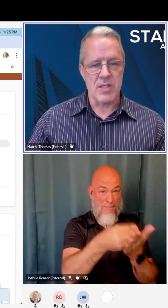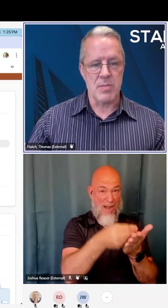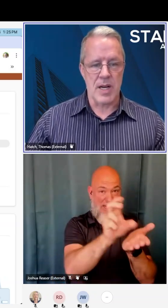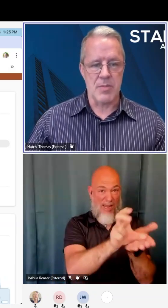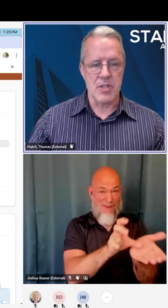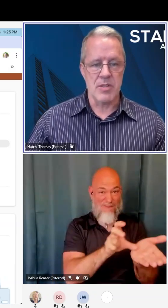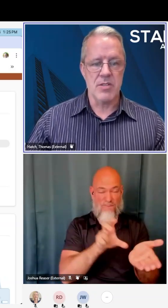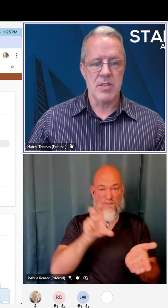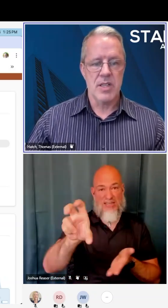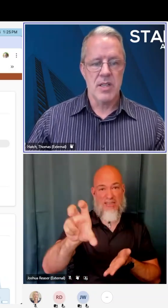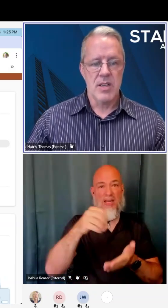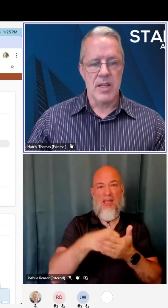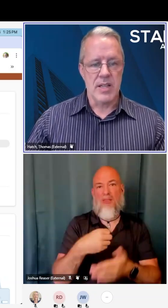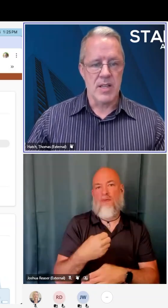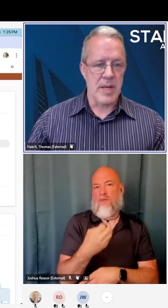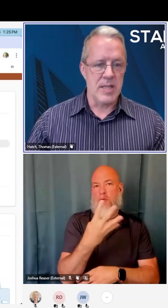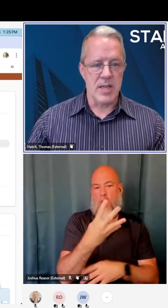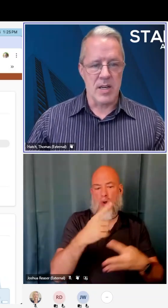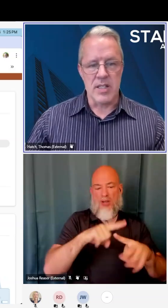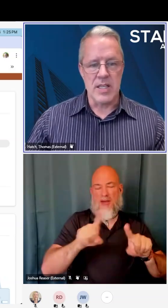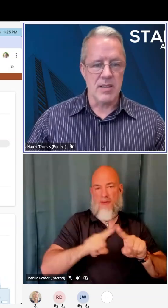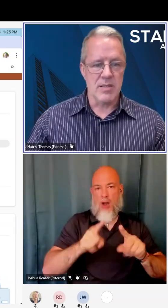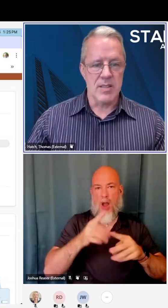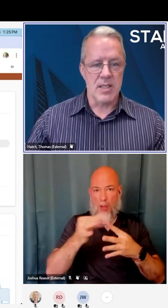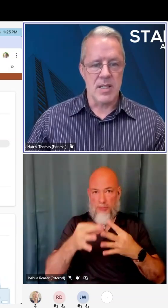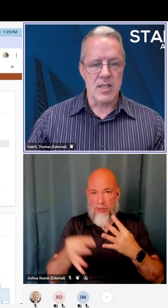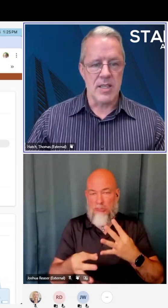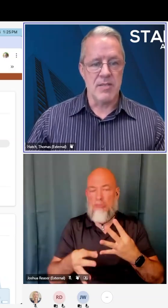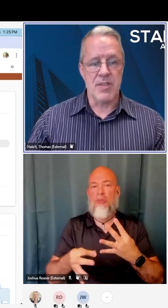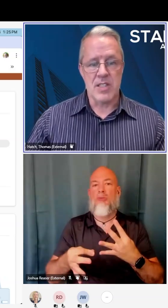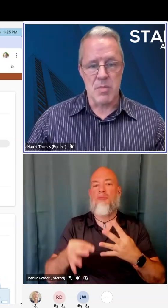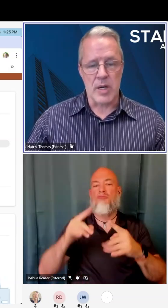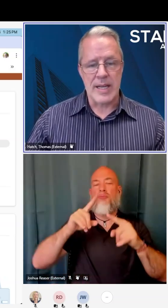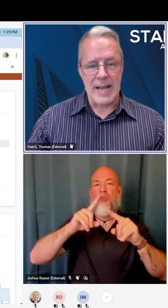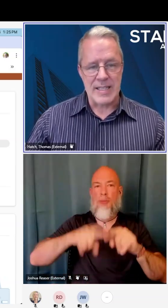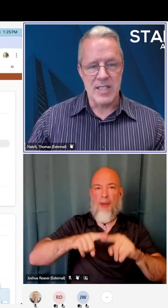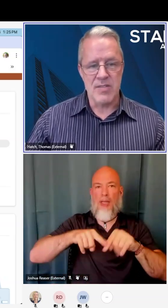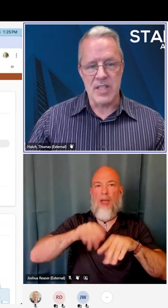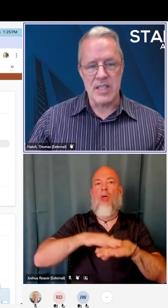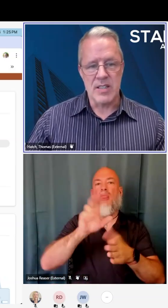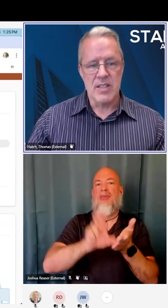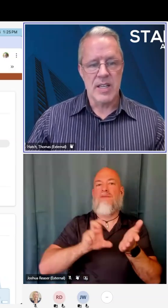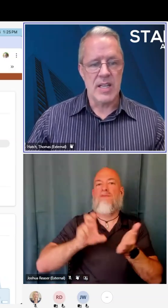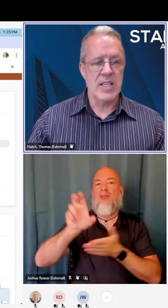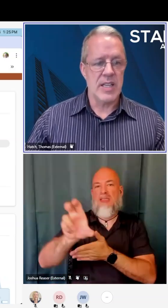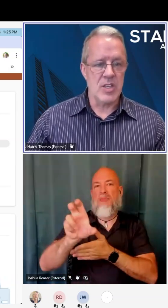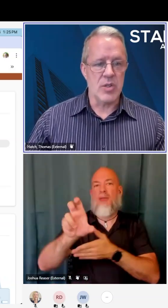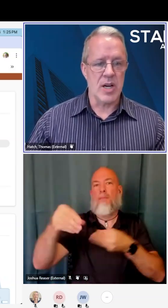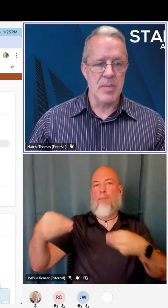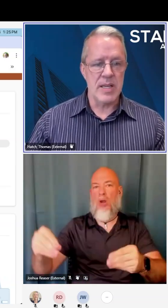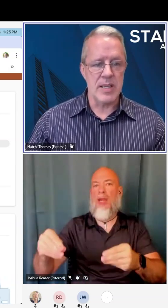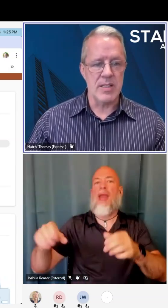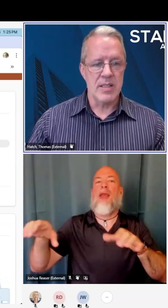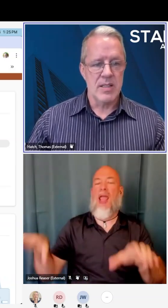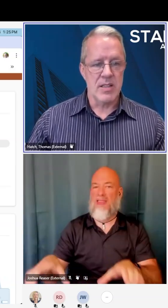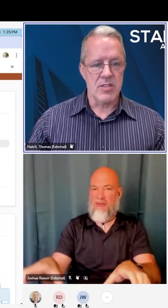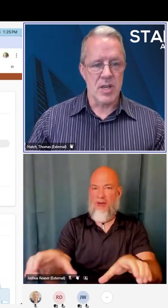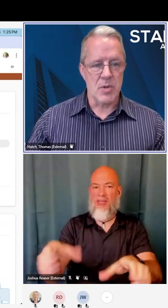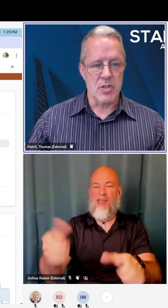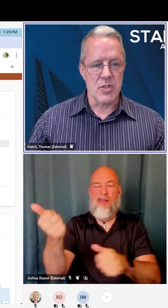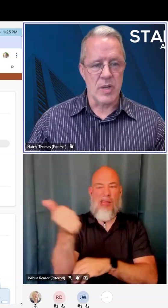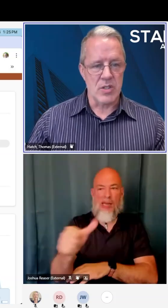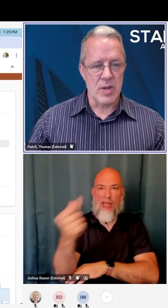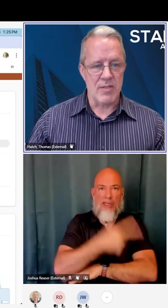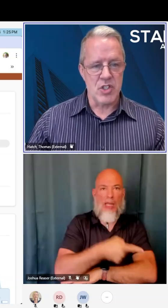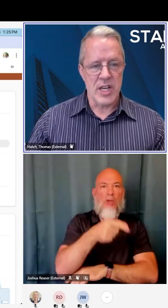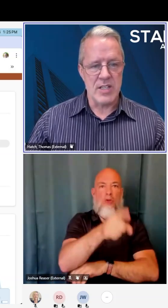4 investment options, then depending on the investment market activity, any day you come in, this